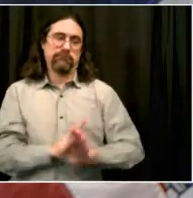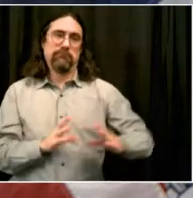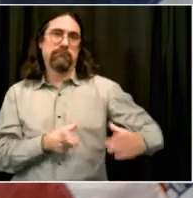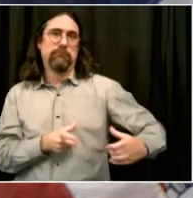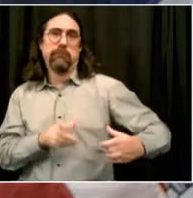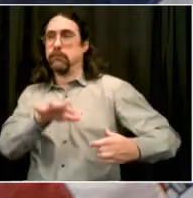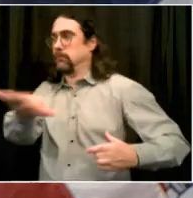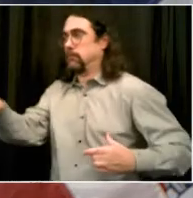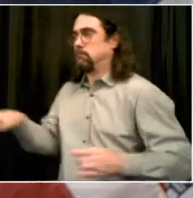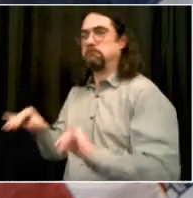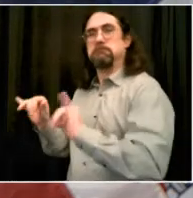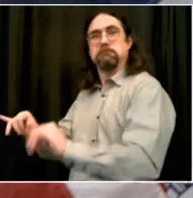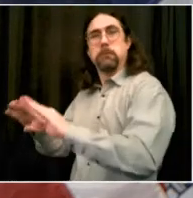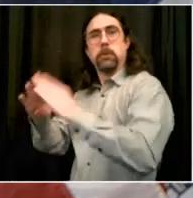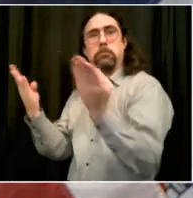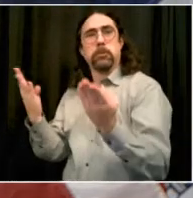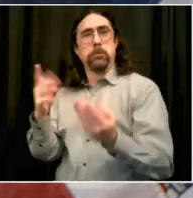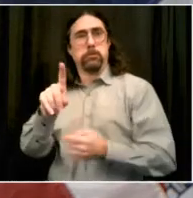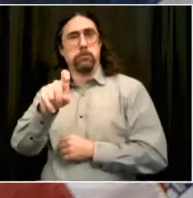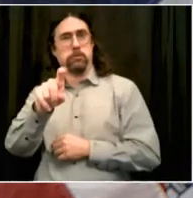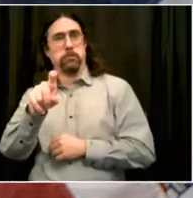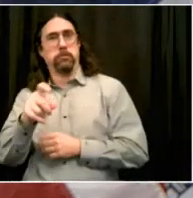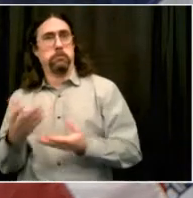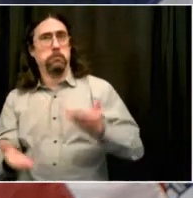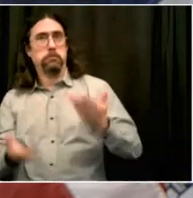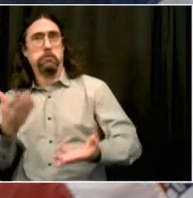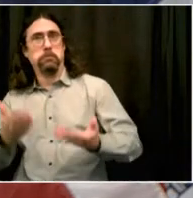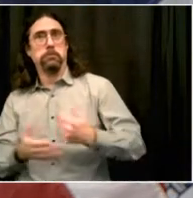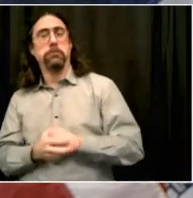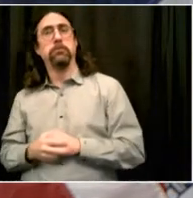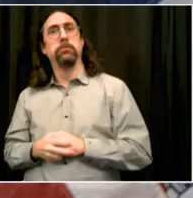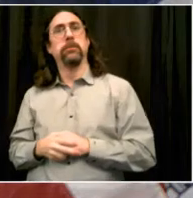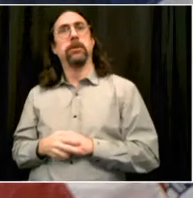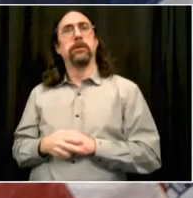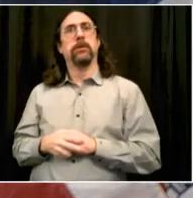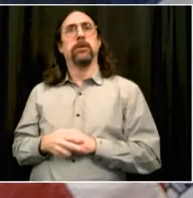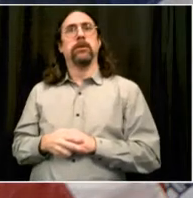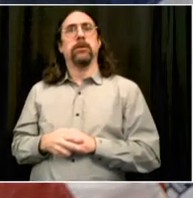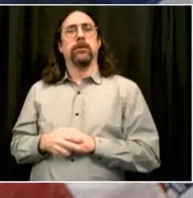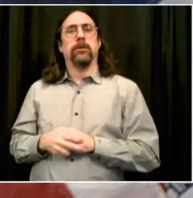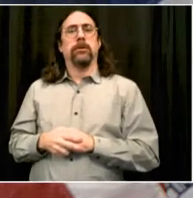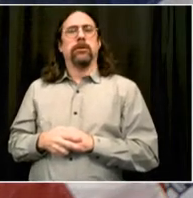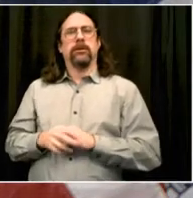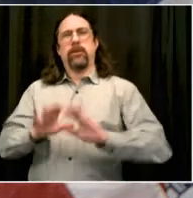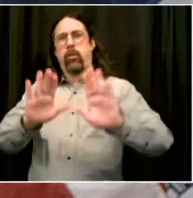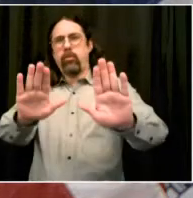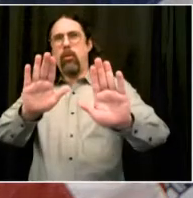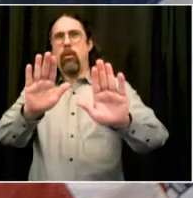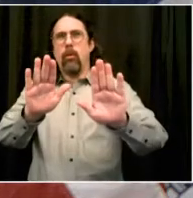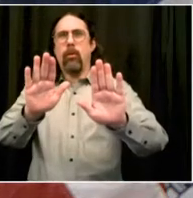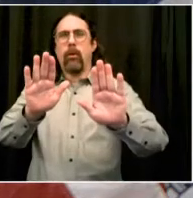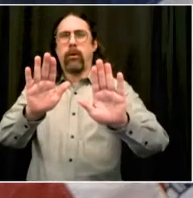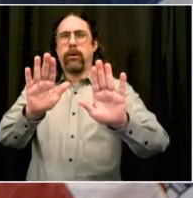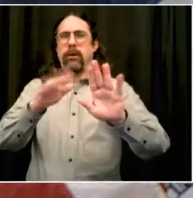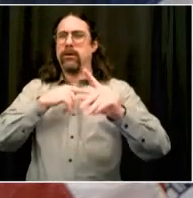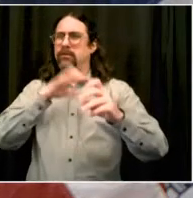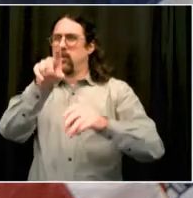We're definitely seeing some distressing numbers in Staten Island, that's for sure. But the problem goes far beyond Staten Island.